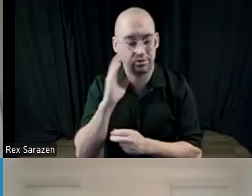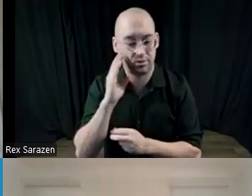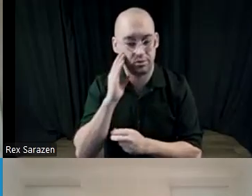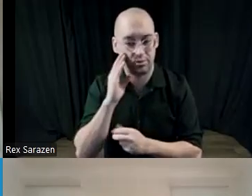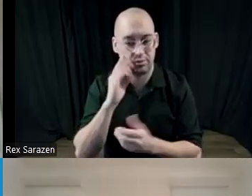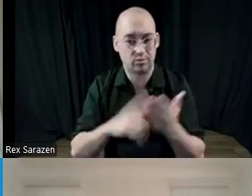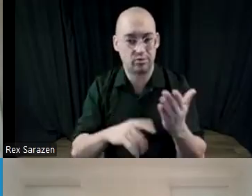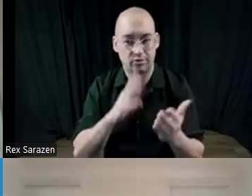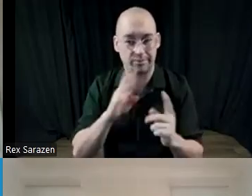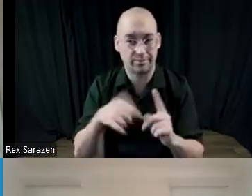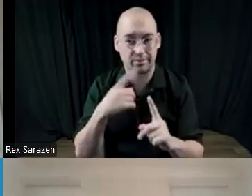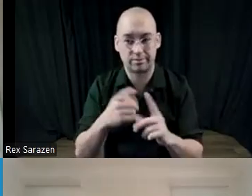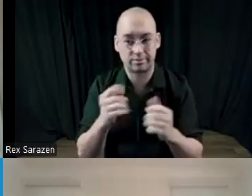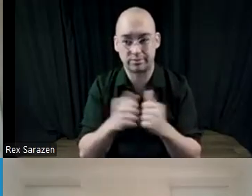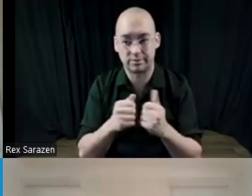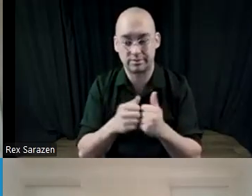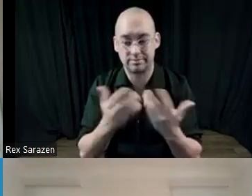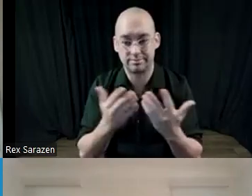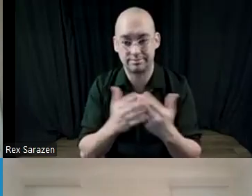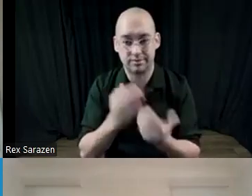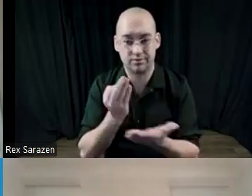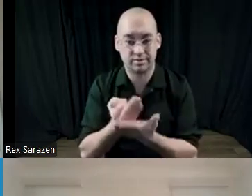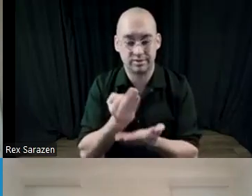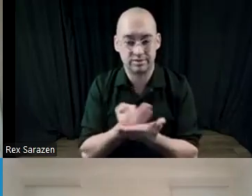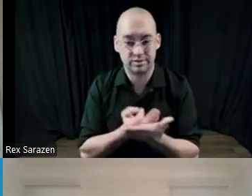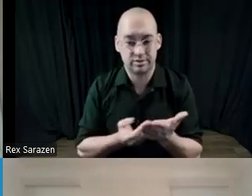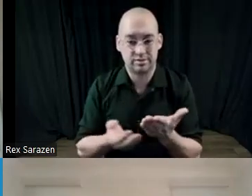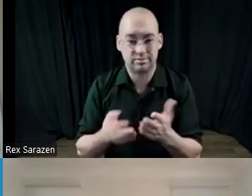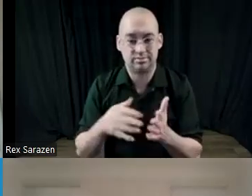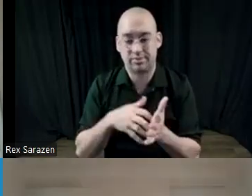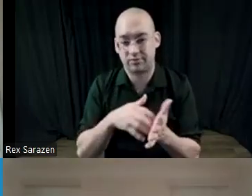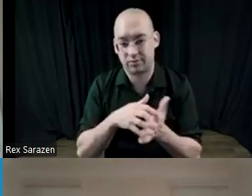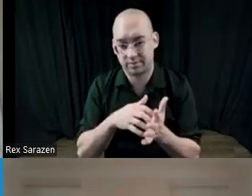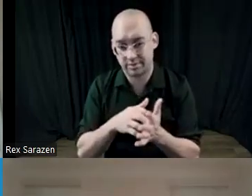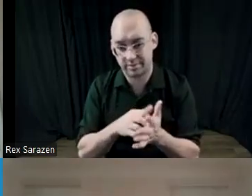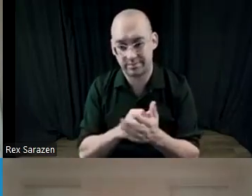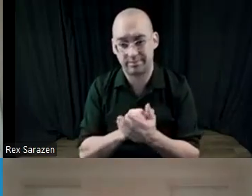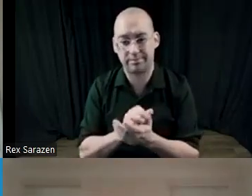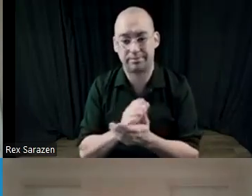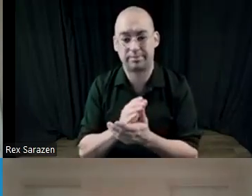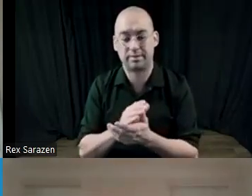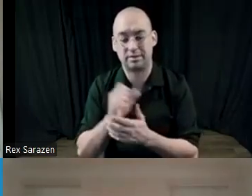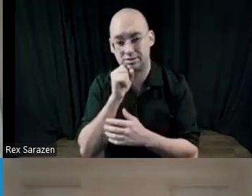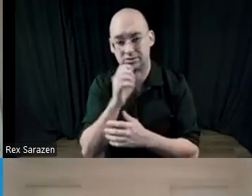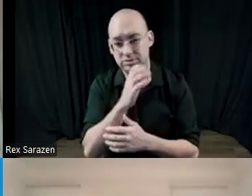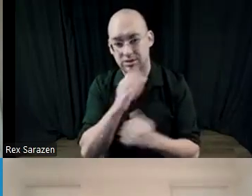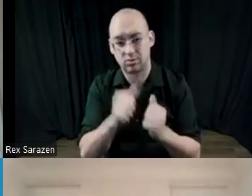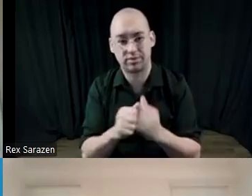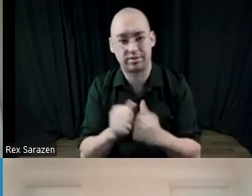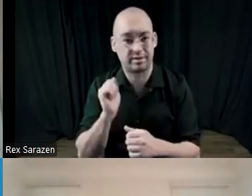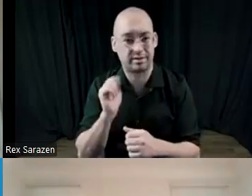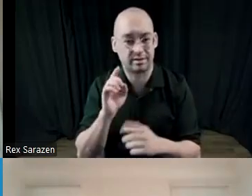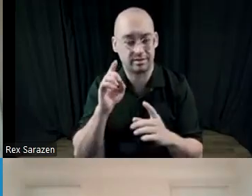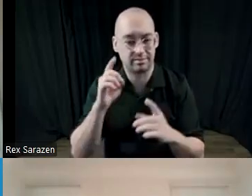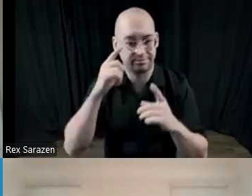about, in terms of the financial vulnerability of seniors with dementia, and how is